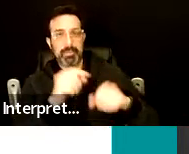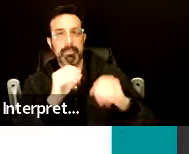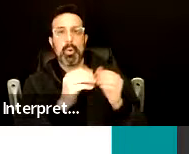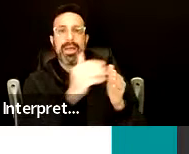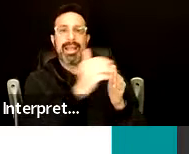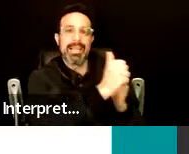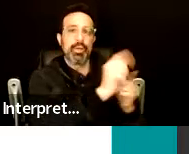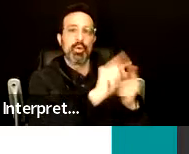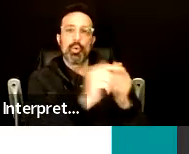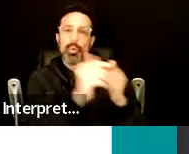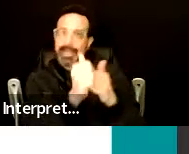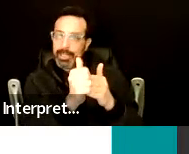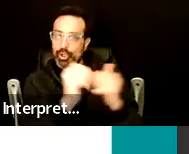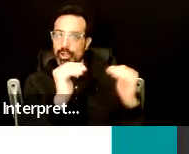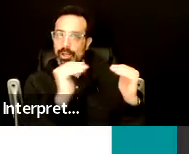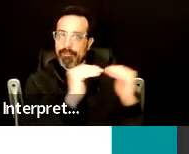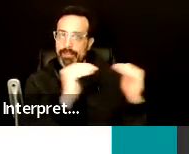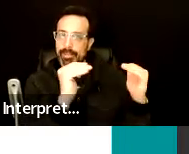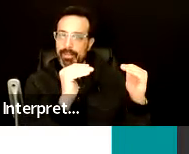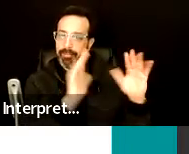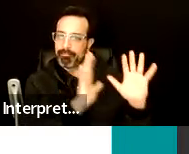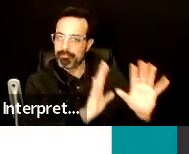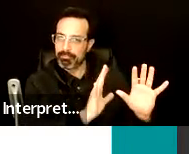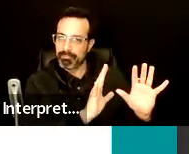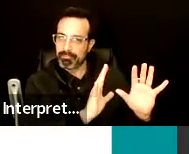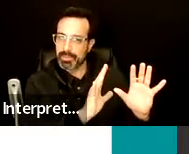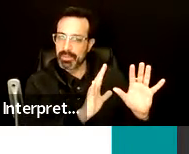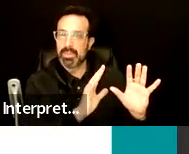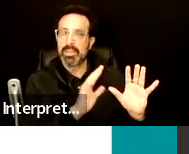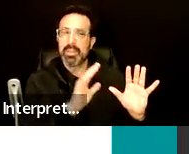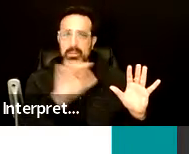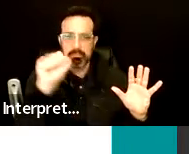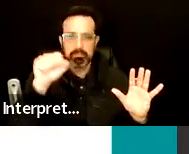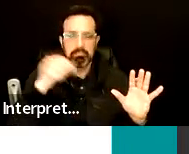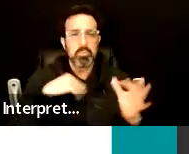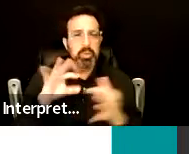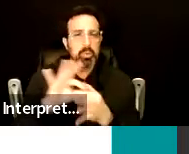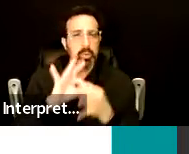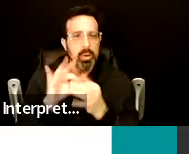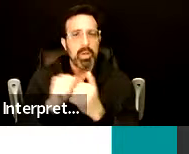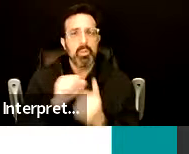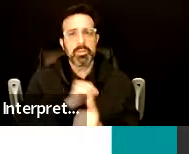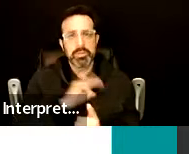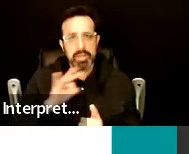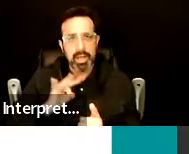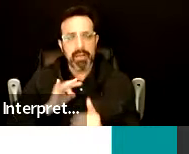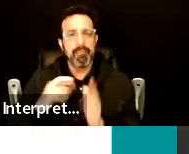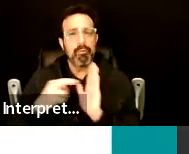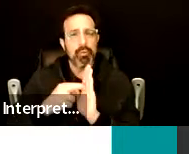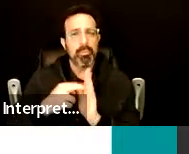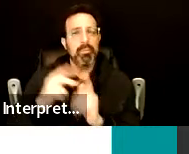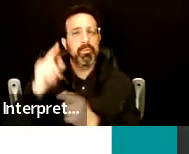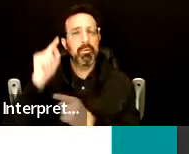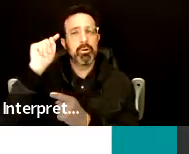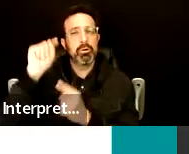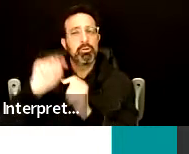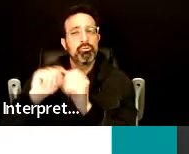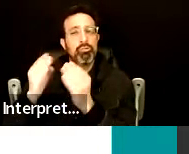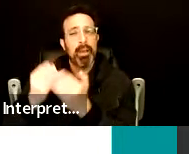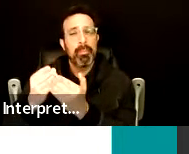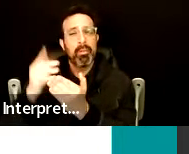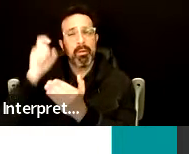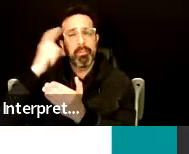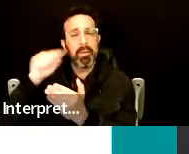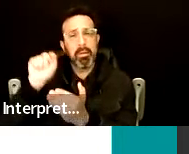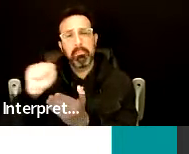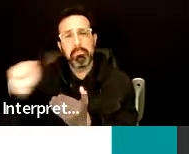leader-to-leader level. We do coordinate with tribal staff, representatives of the tribal government, but that consultation really